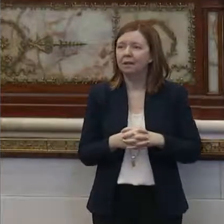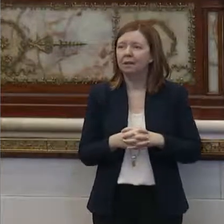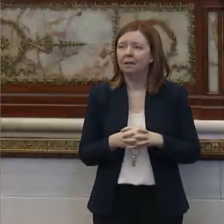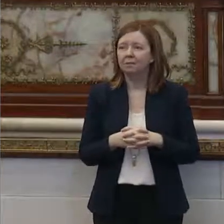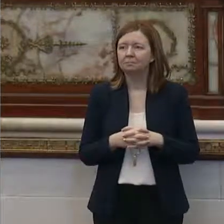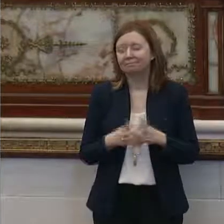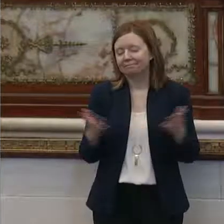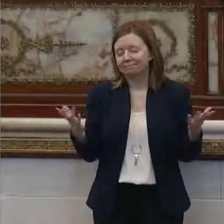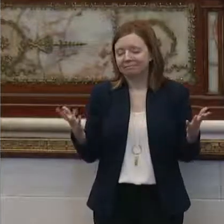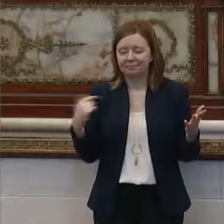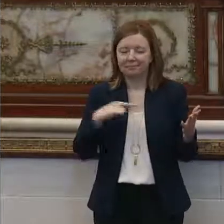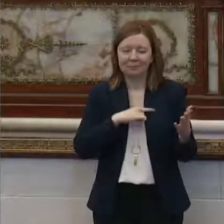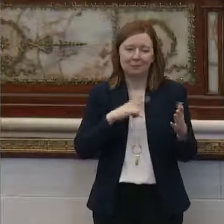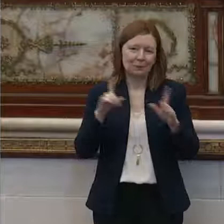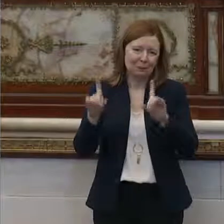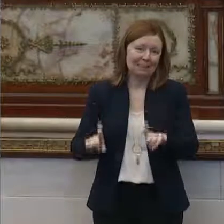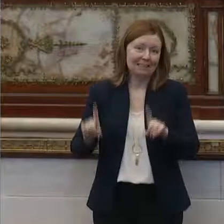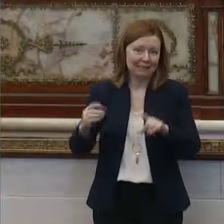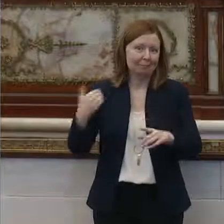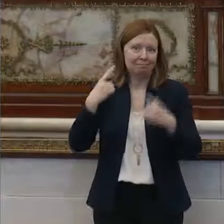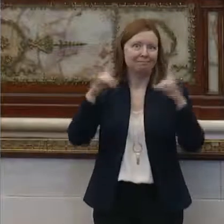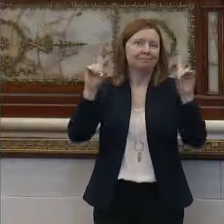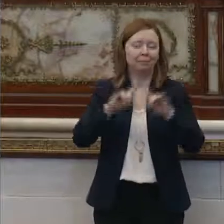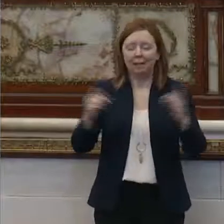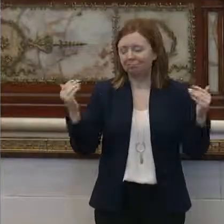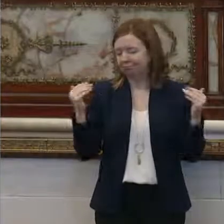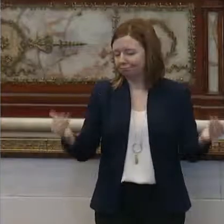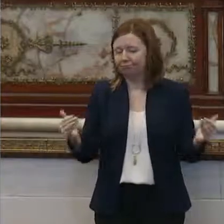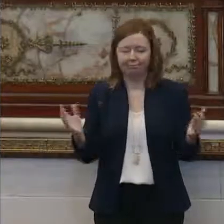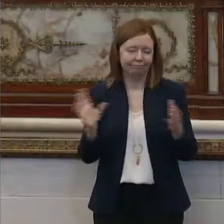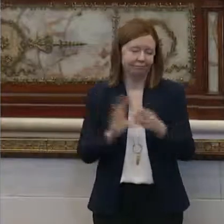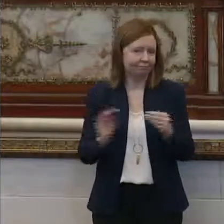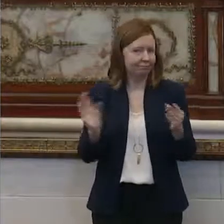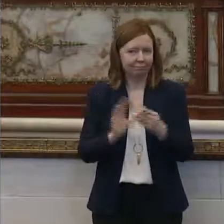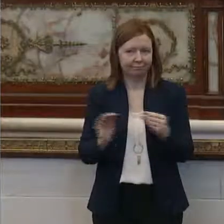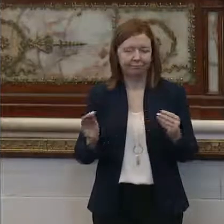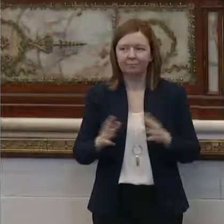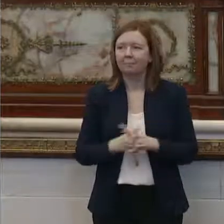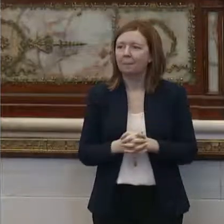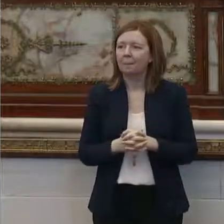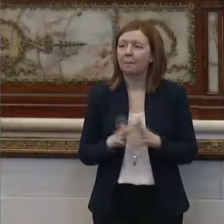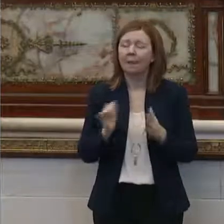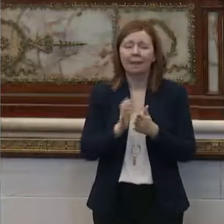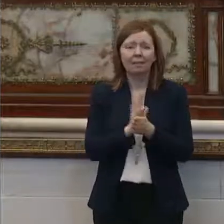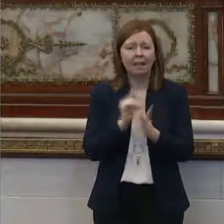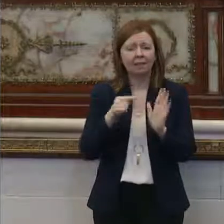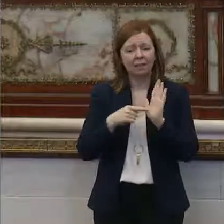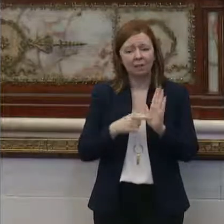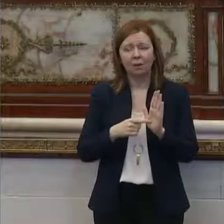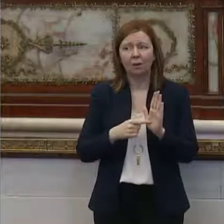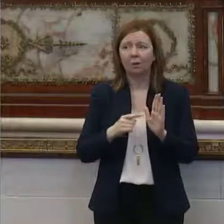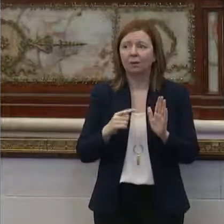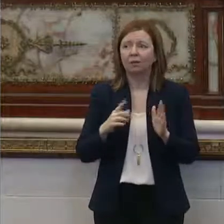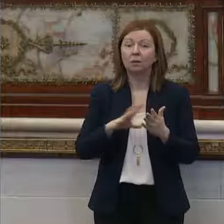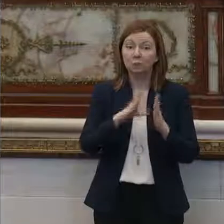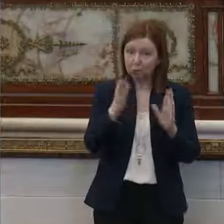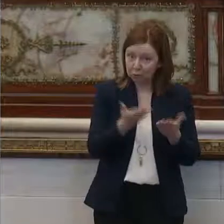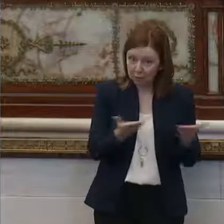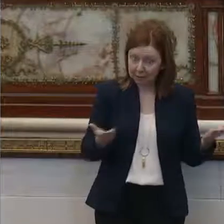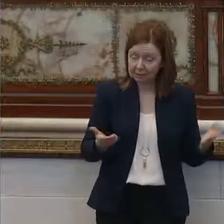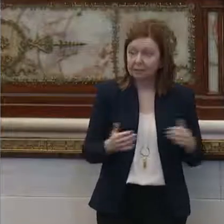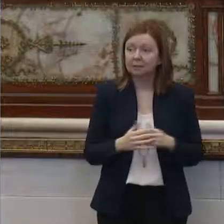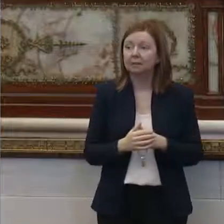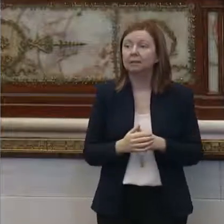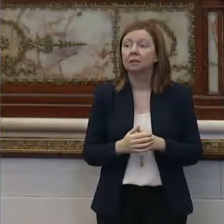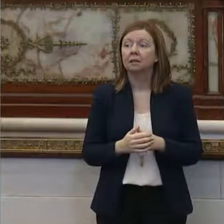narrate? Yeah, we had tested it and it worked, but I'm going to go ahead. And that was a video of our students.